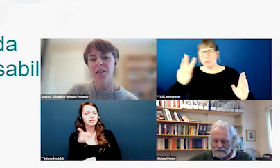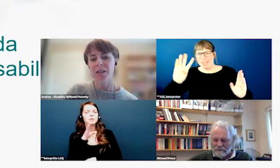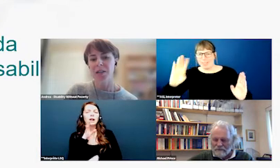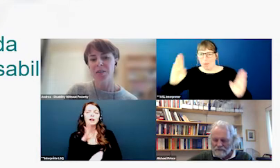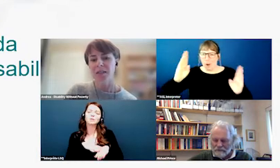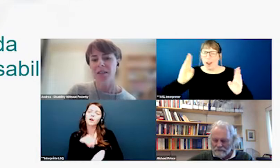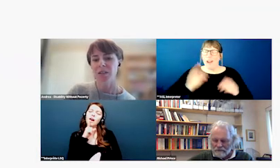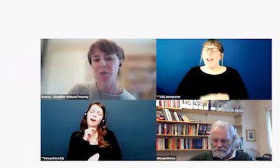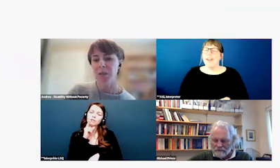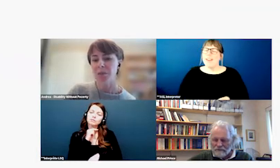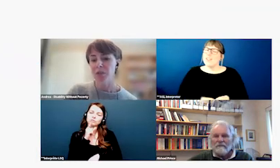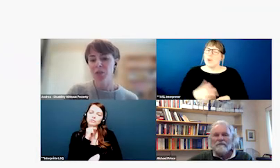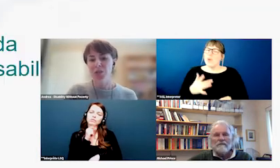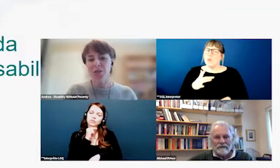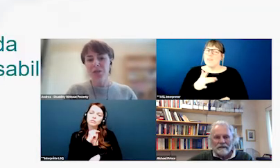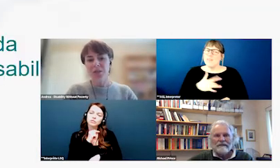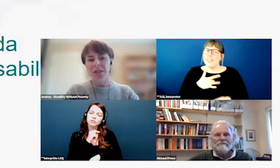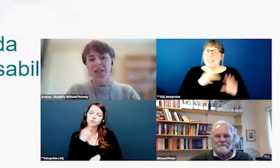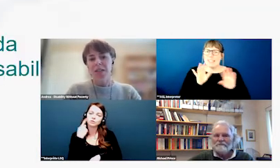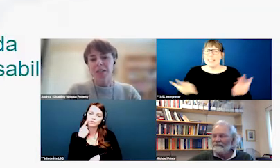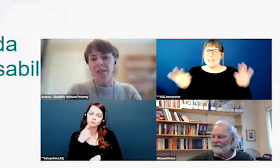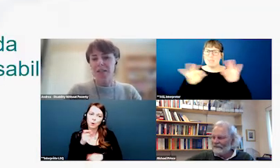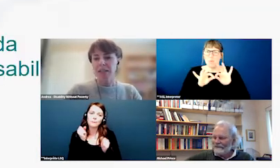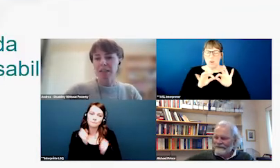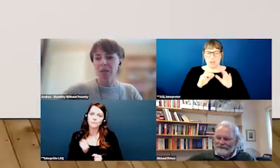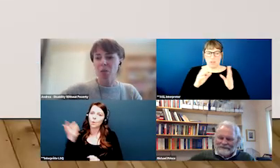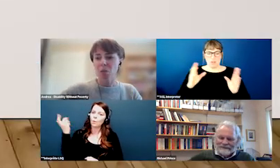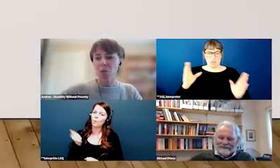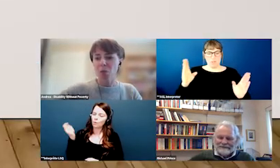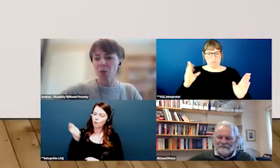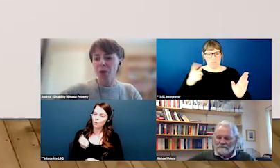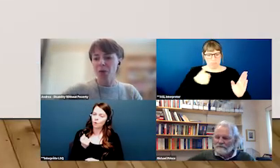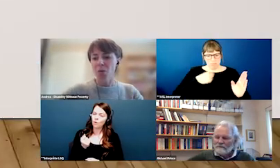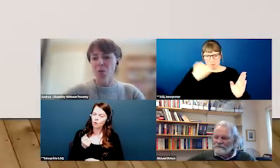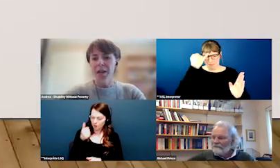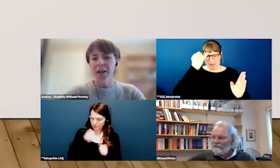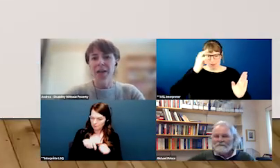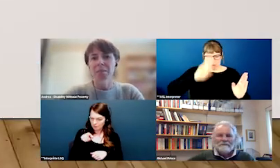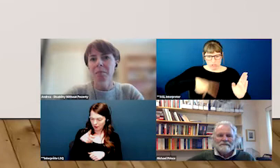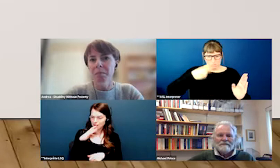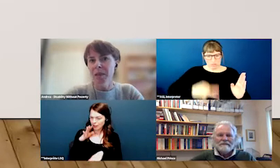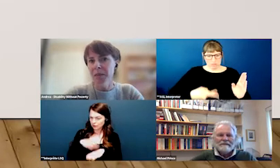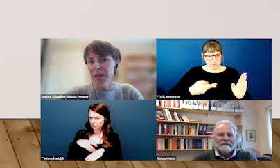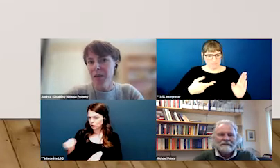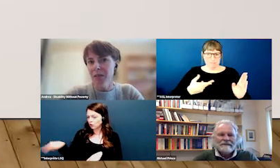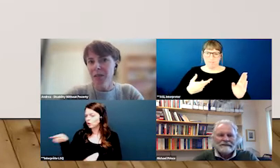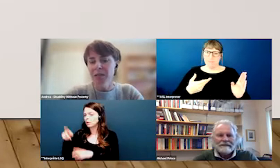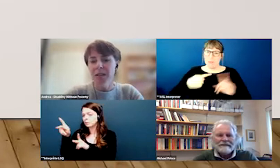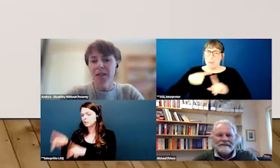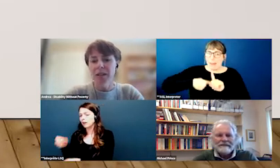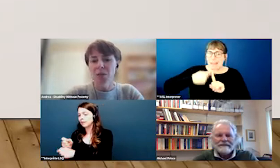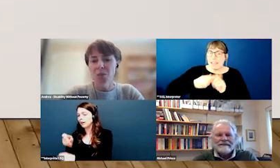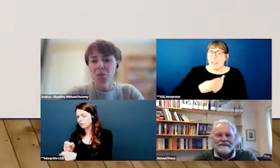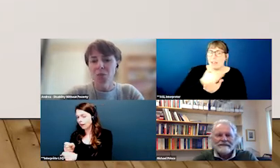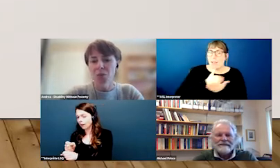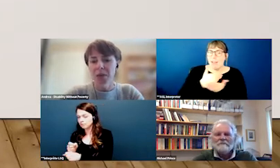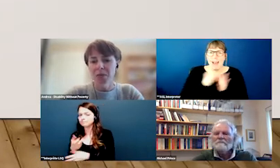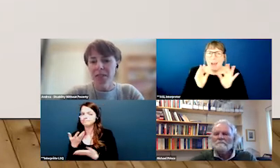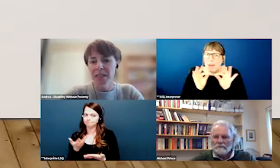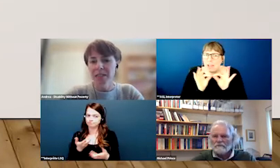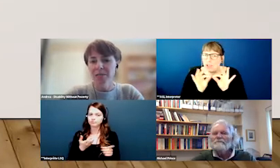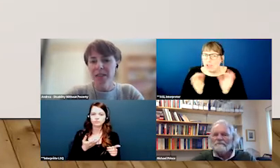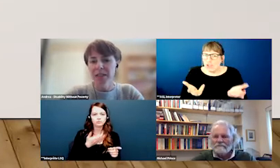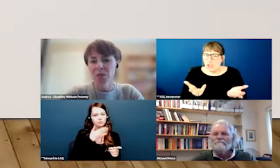put ourselves in those people's shoes to see what our monthly amounts